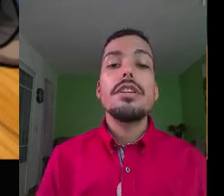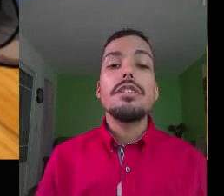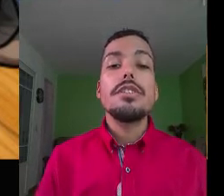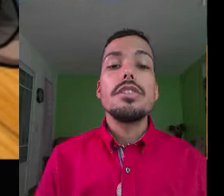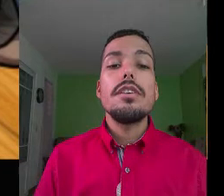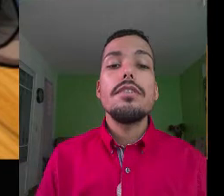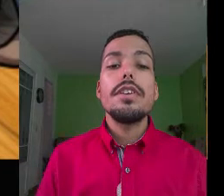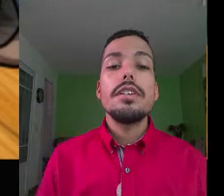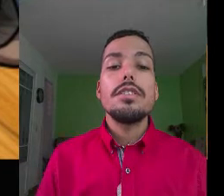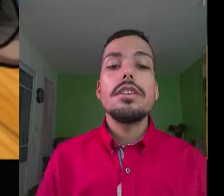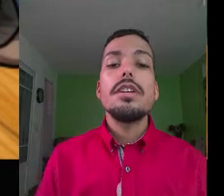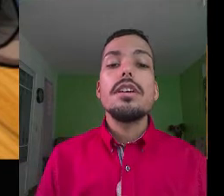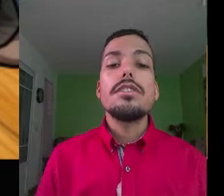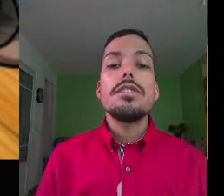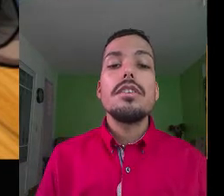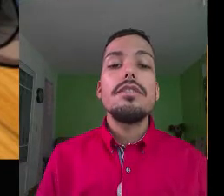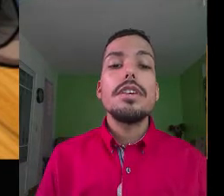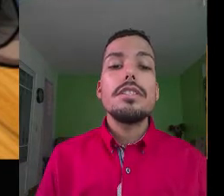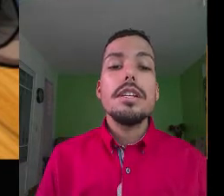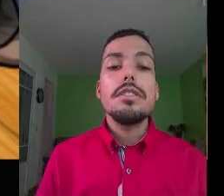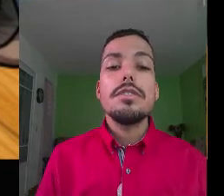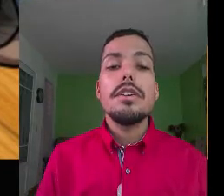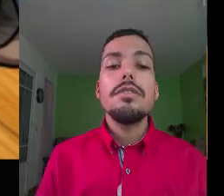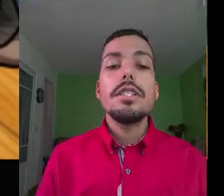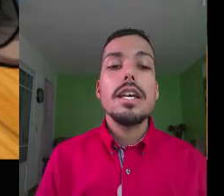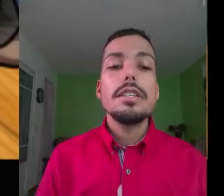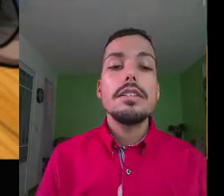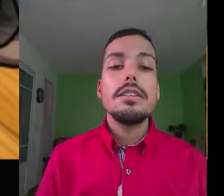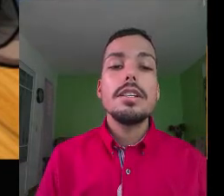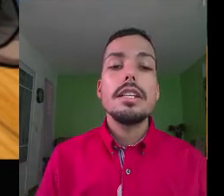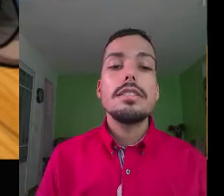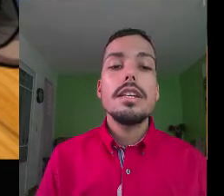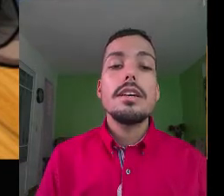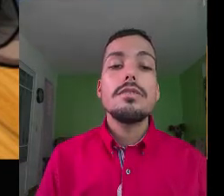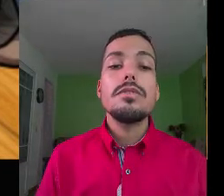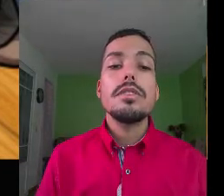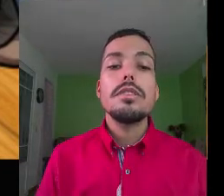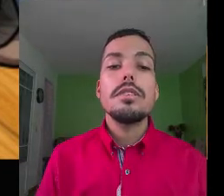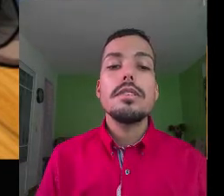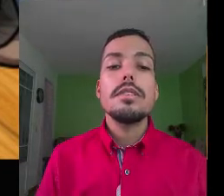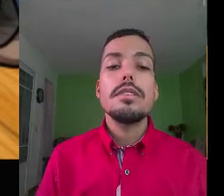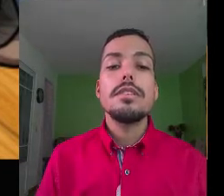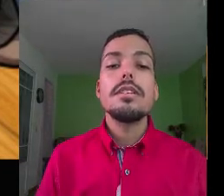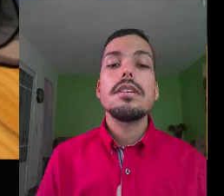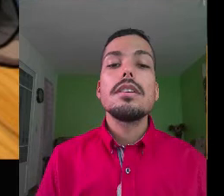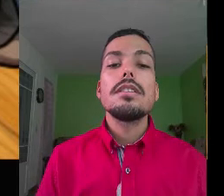sunfish. Sunfish, sunfish. And sunfish has a letter that sounds s,